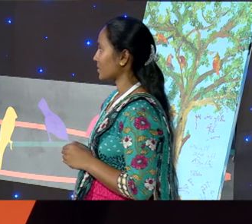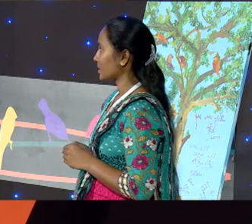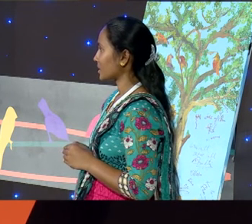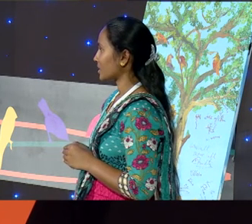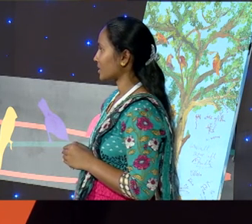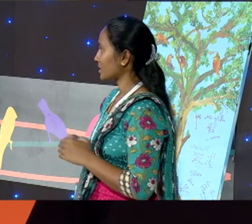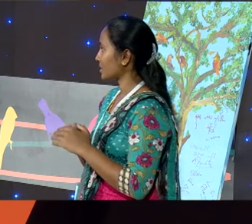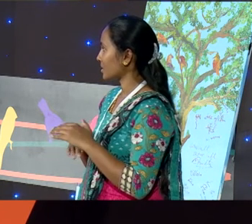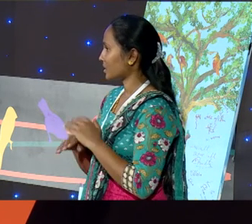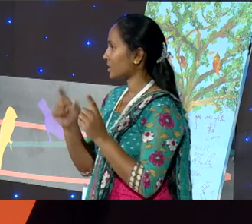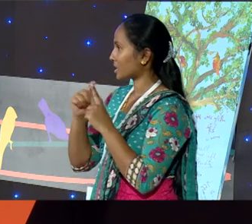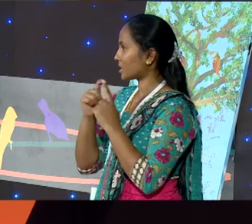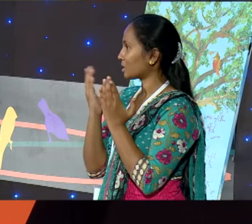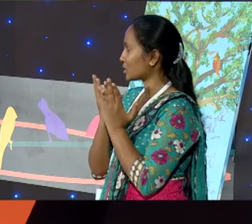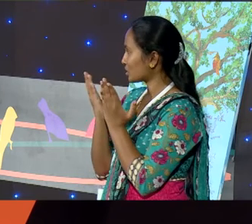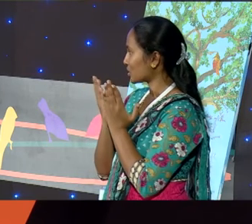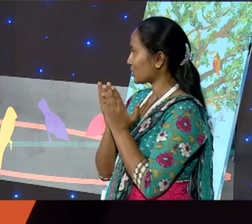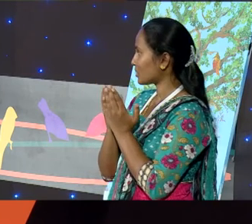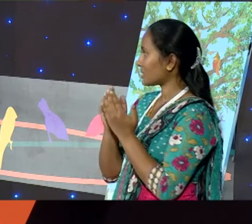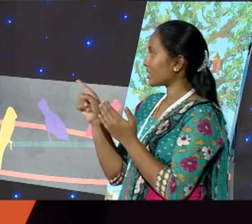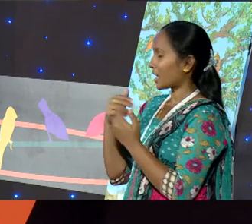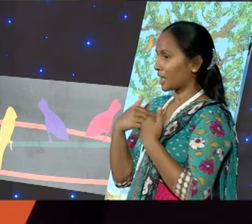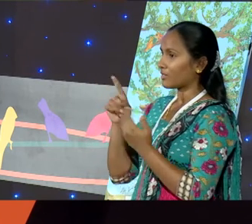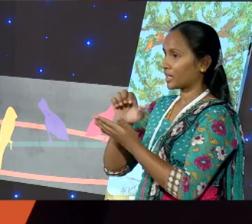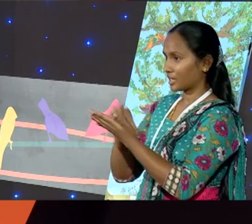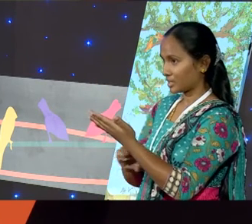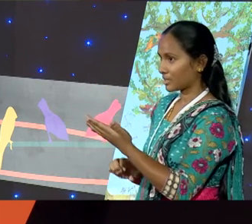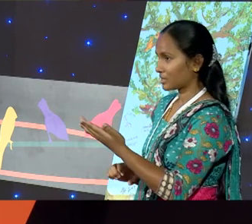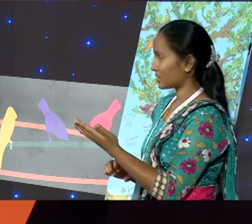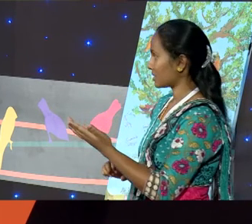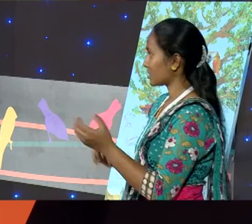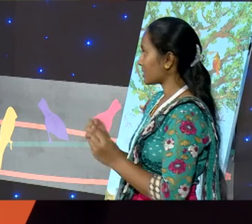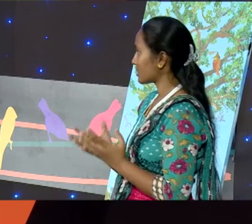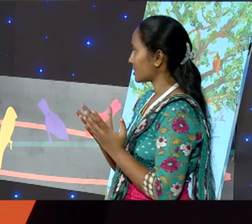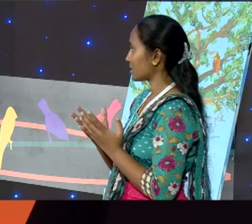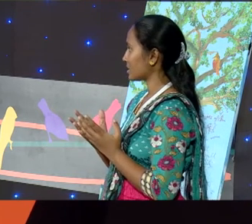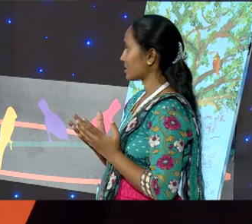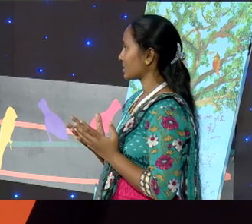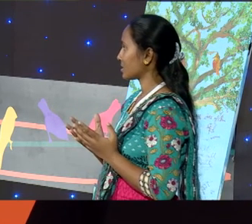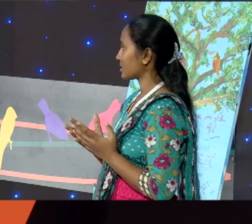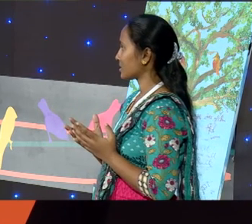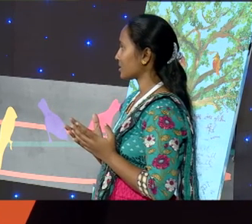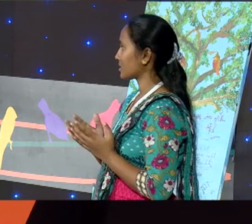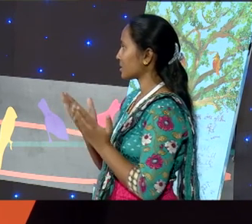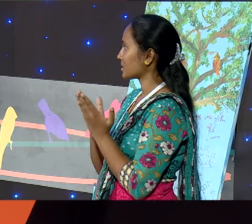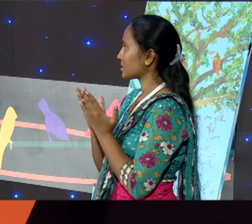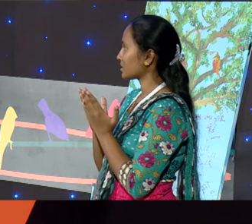The entrance was for Delhi School of Economics was a competitive exam. And even though all of my classmates were studying